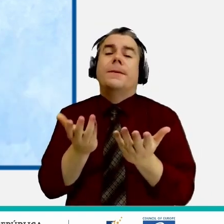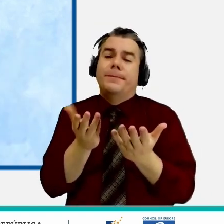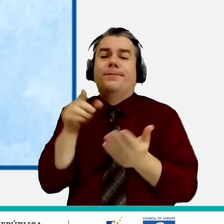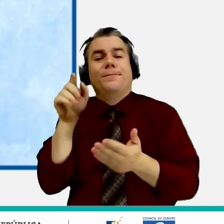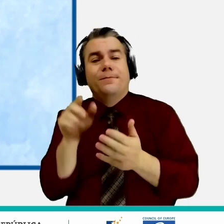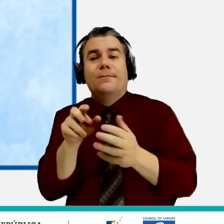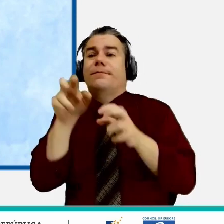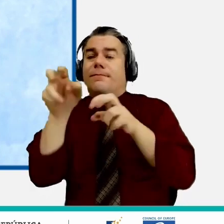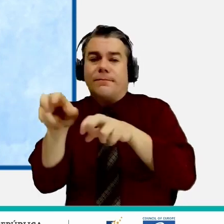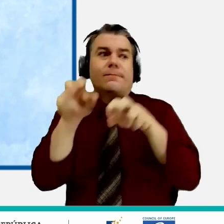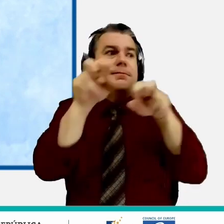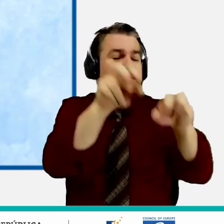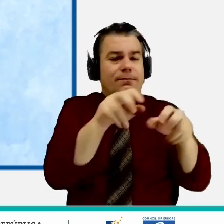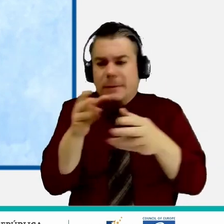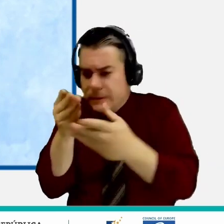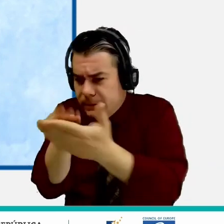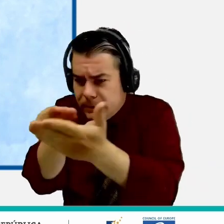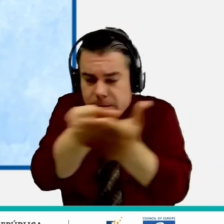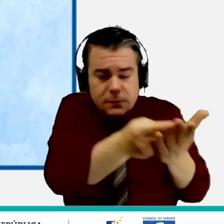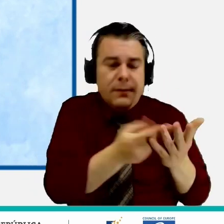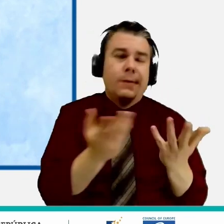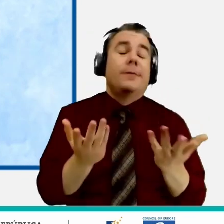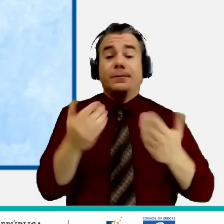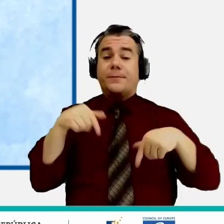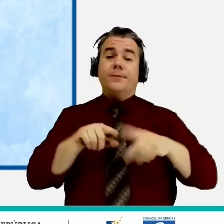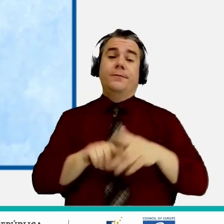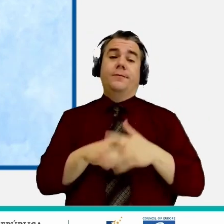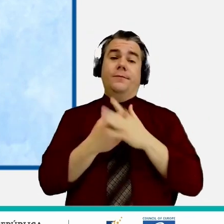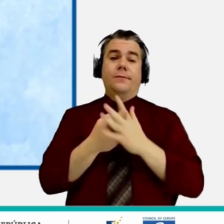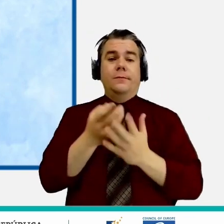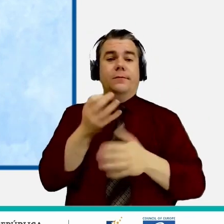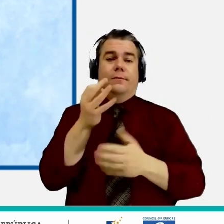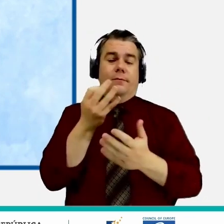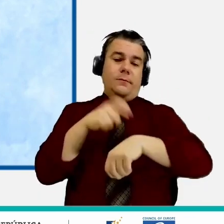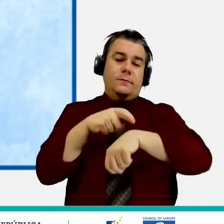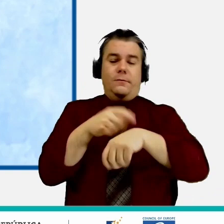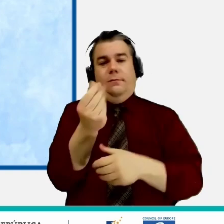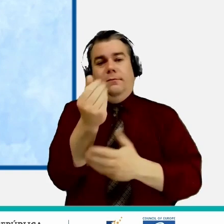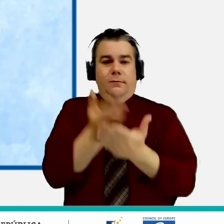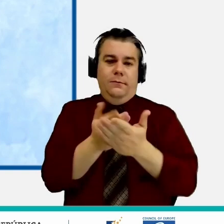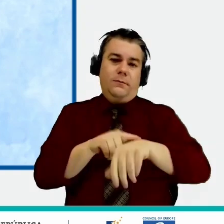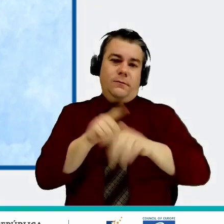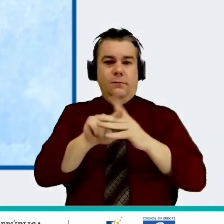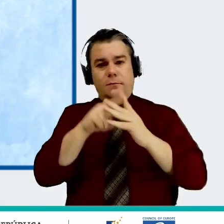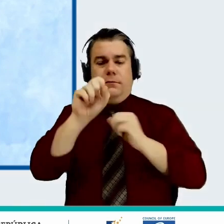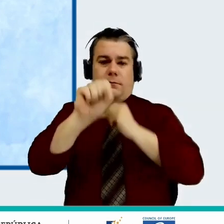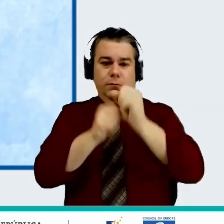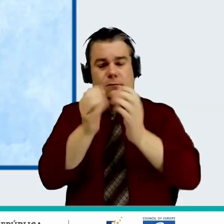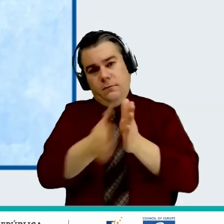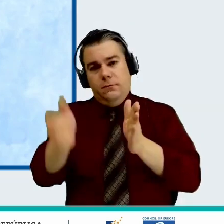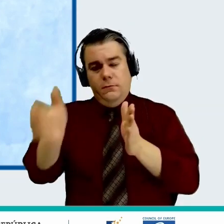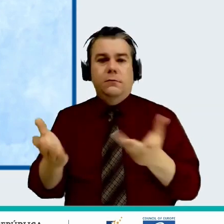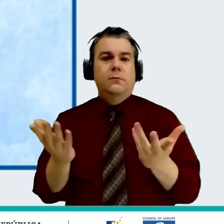new financial period in the European Union. We have a big instrument known as the European Structural and Investment Funds, where